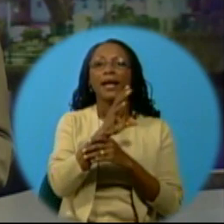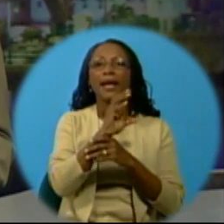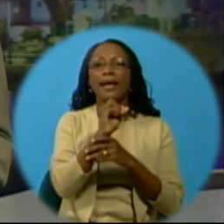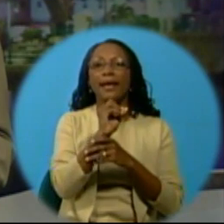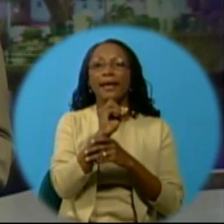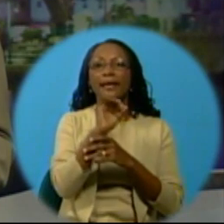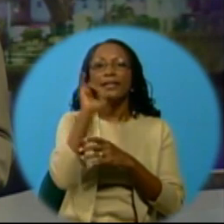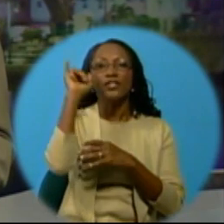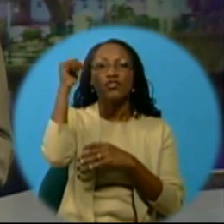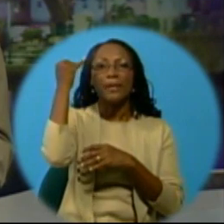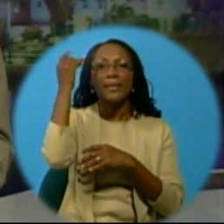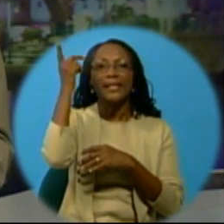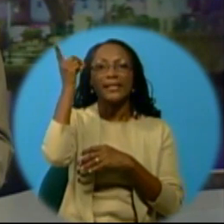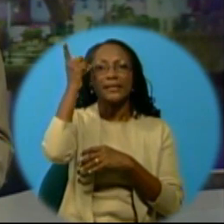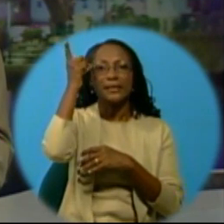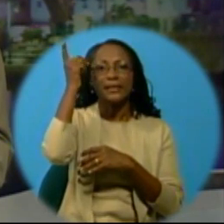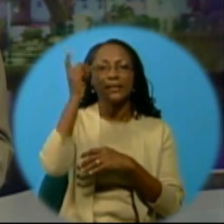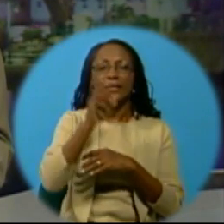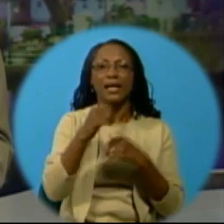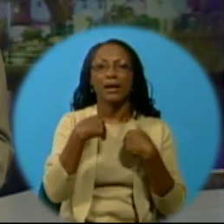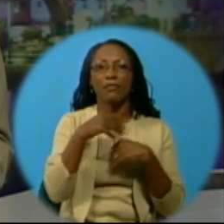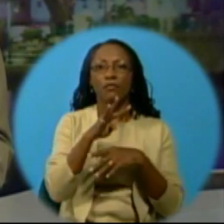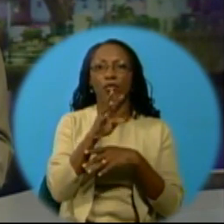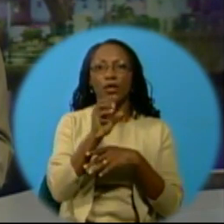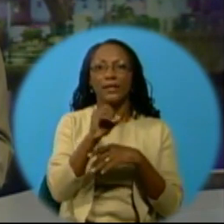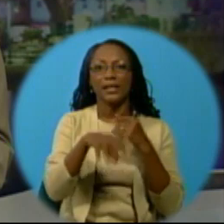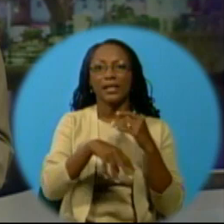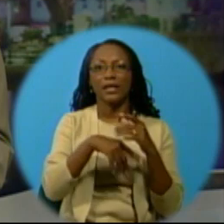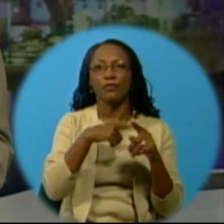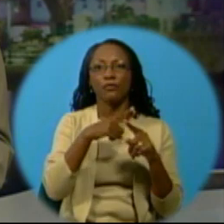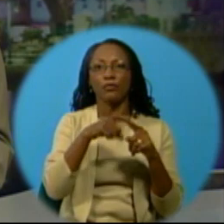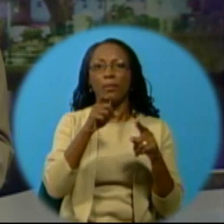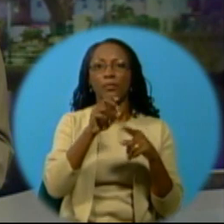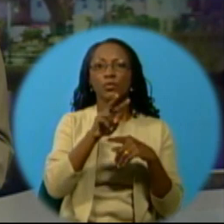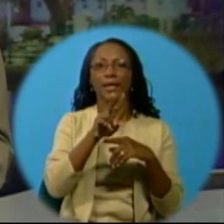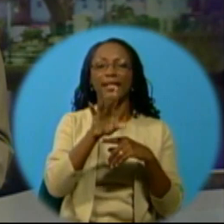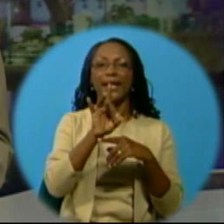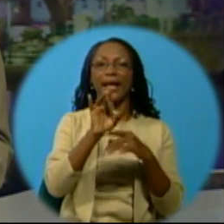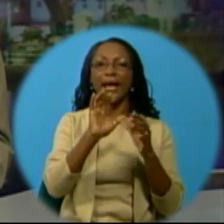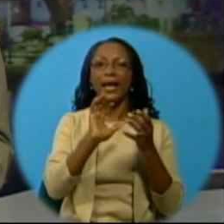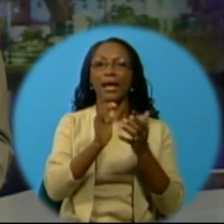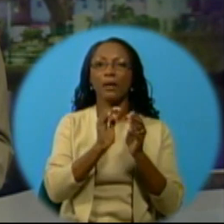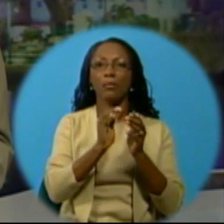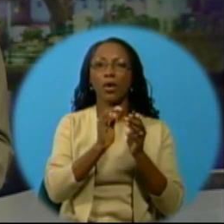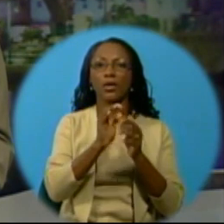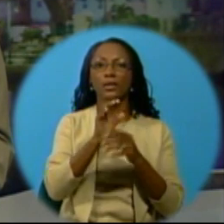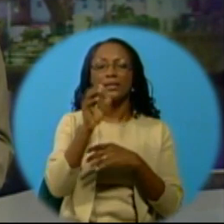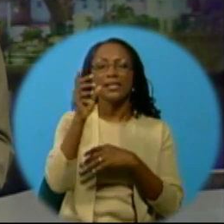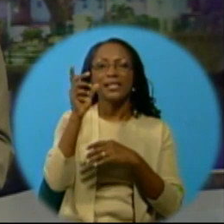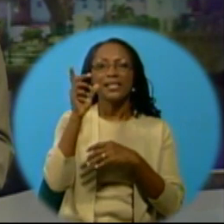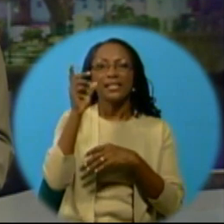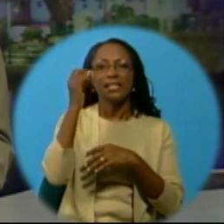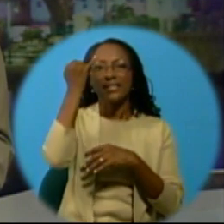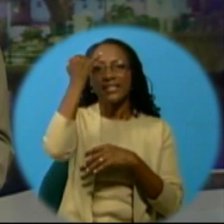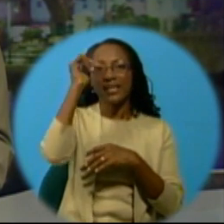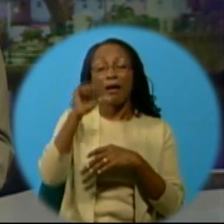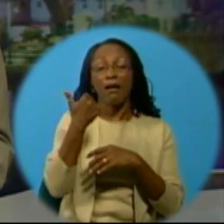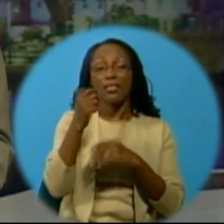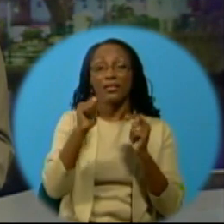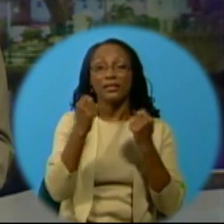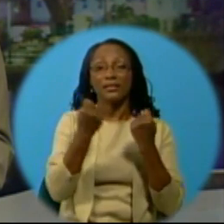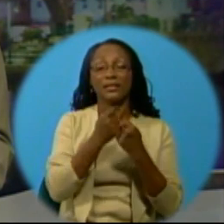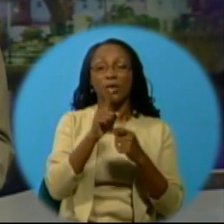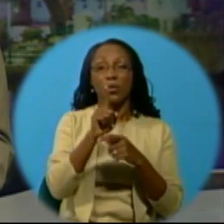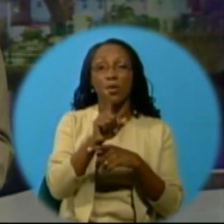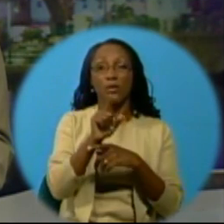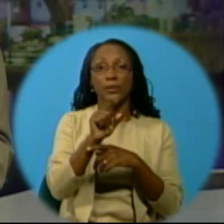out from 28 balls, as the Daredevils made 160 for 5 from their 20 overs. In reply, skipper Gautam